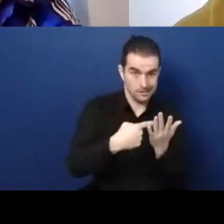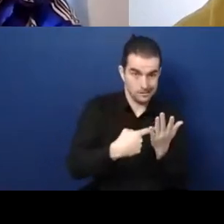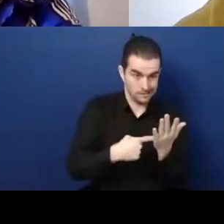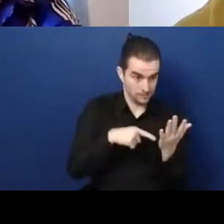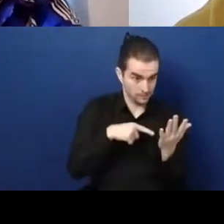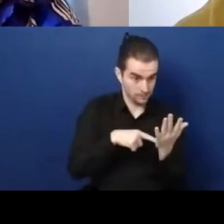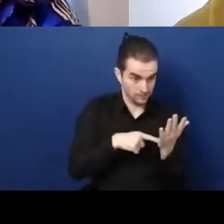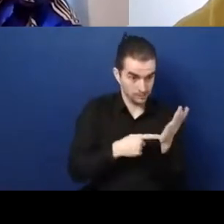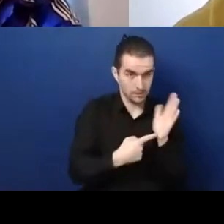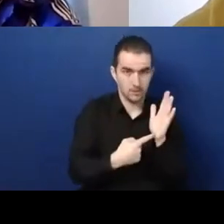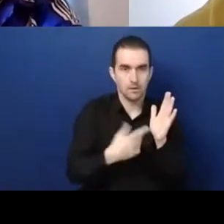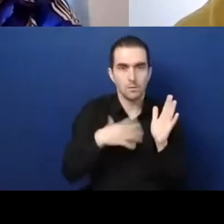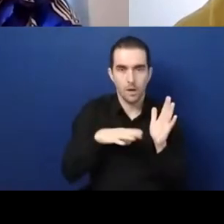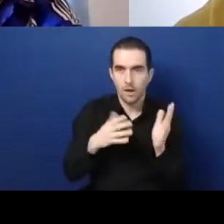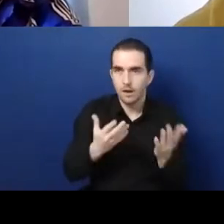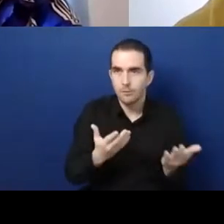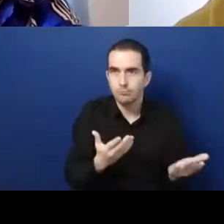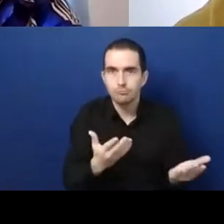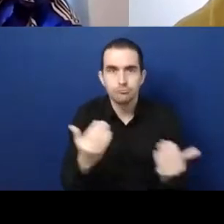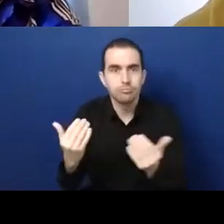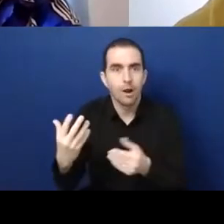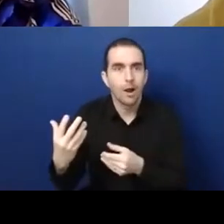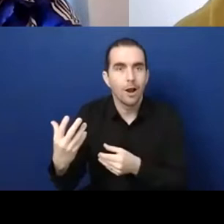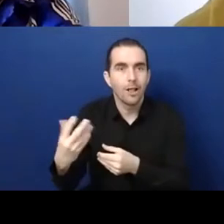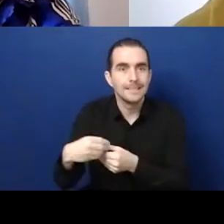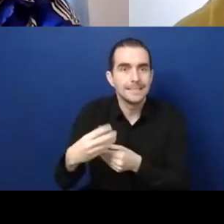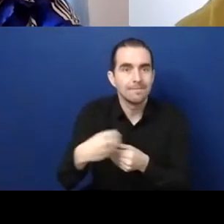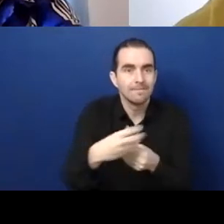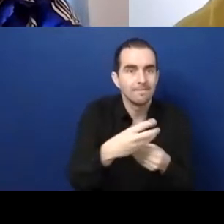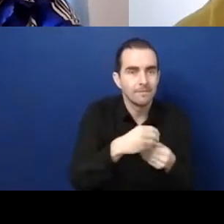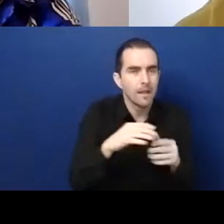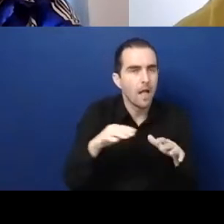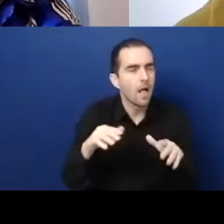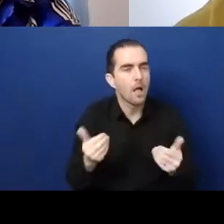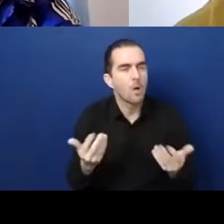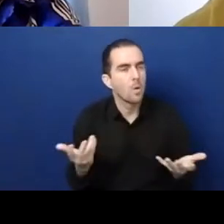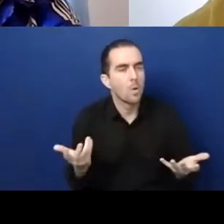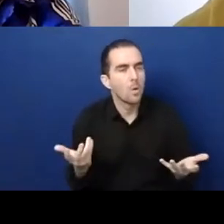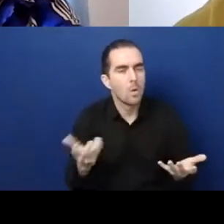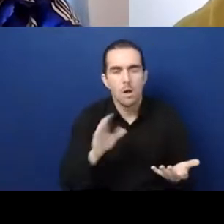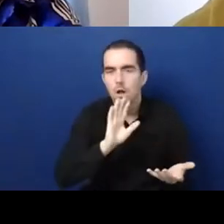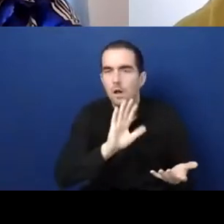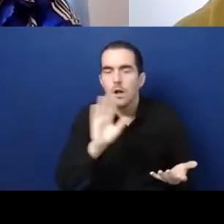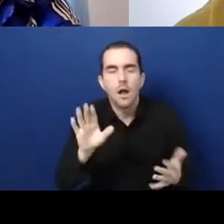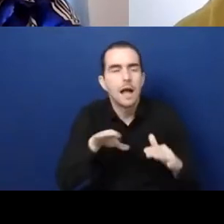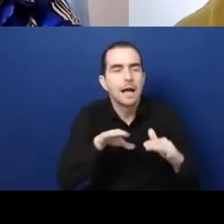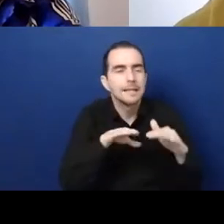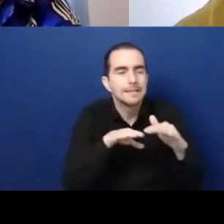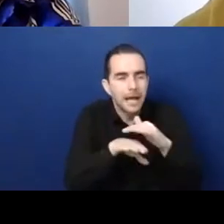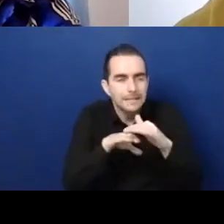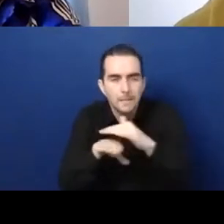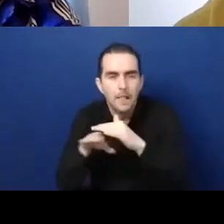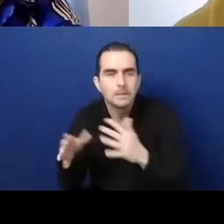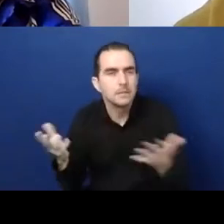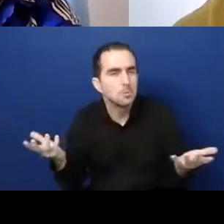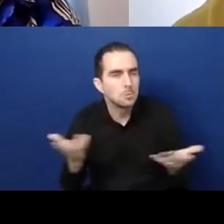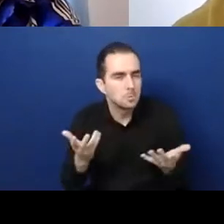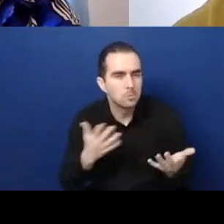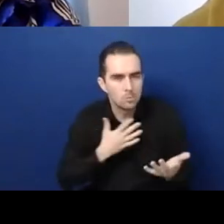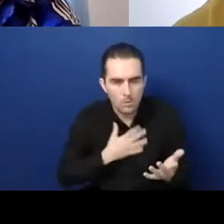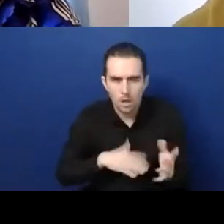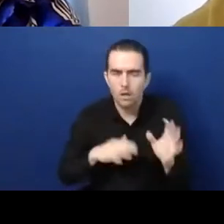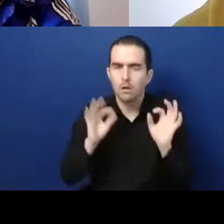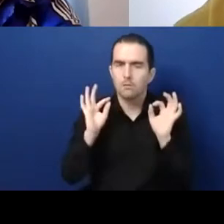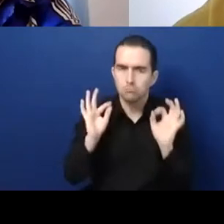have to ensure, do you ensure when making your policy accessible?